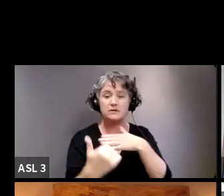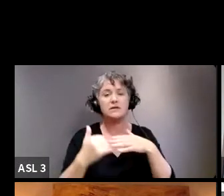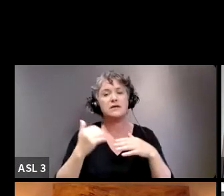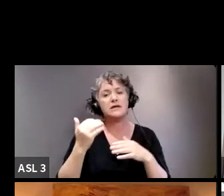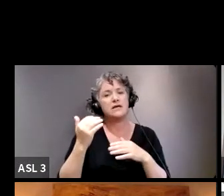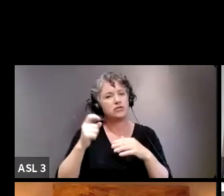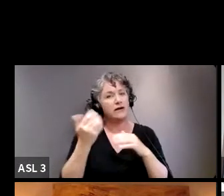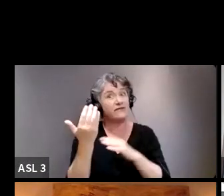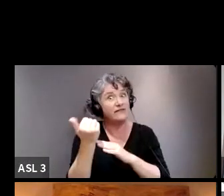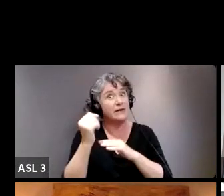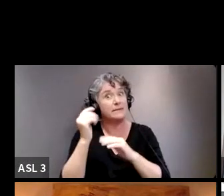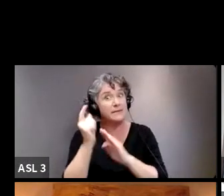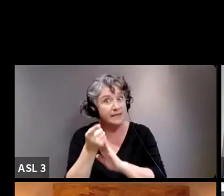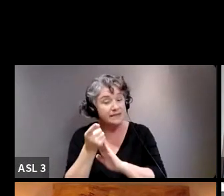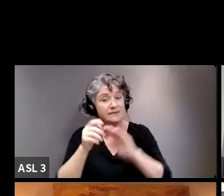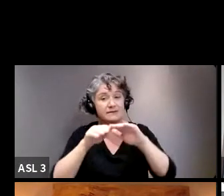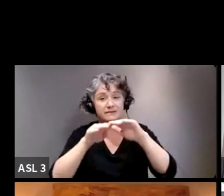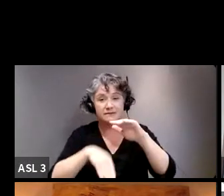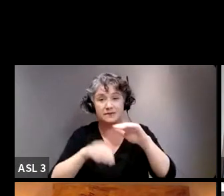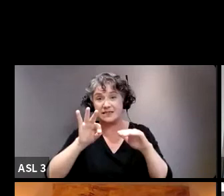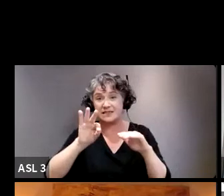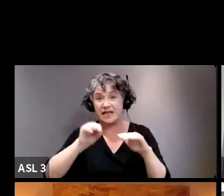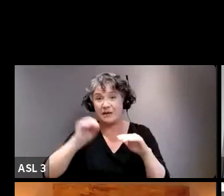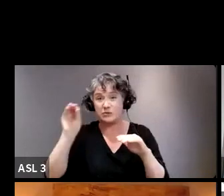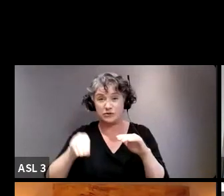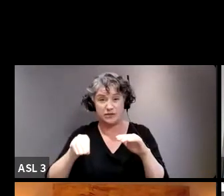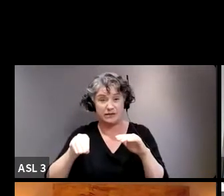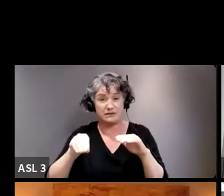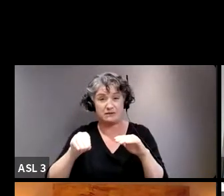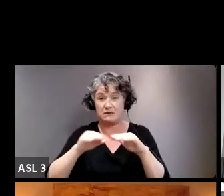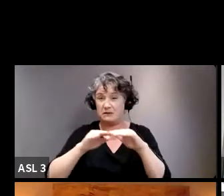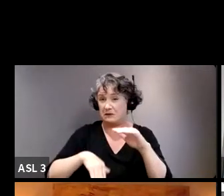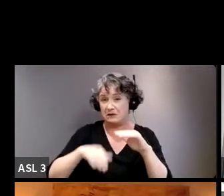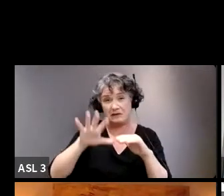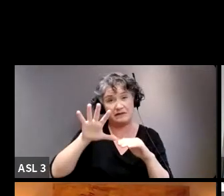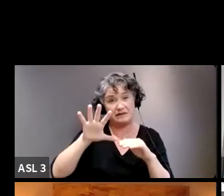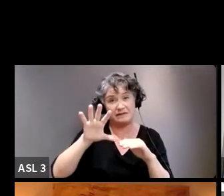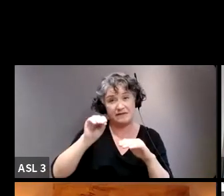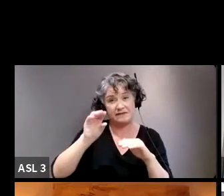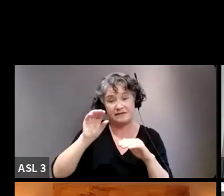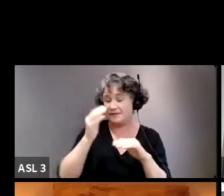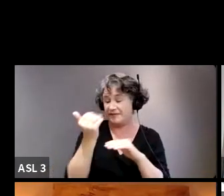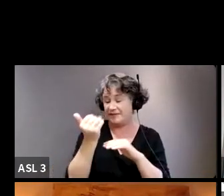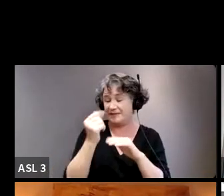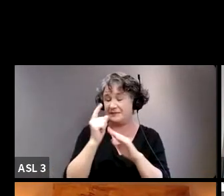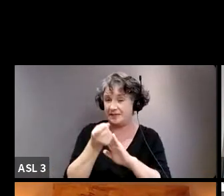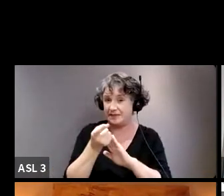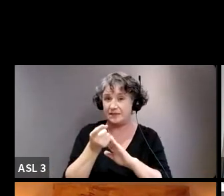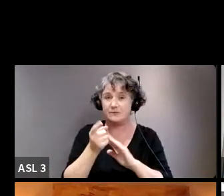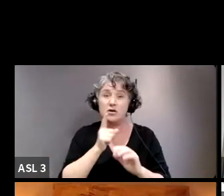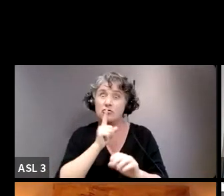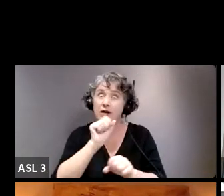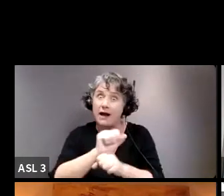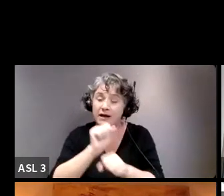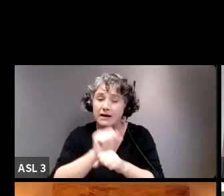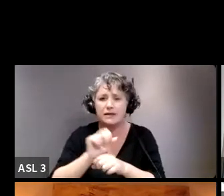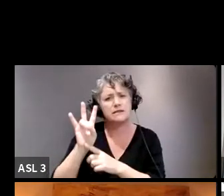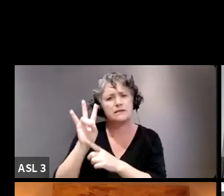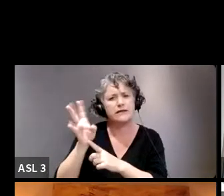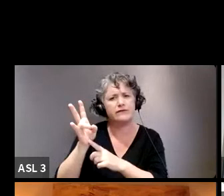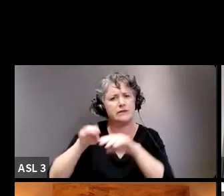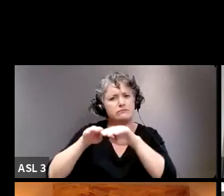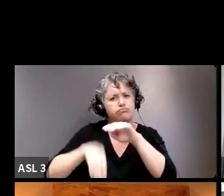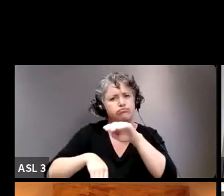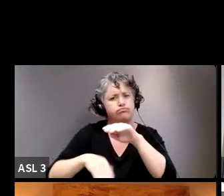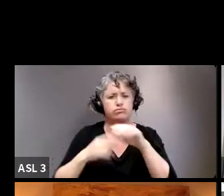minutes 90 of the time reality is our response is uh average under seven minutes um not 15 minutes and as well we look at